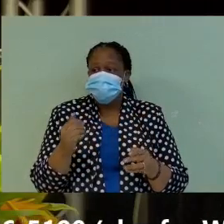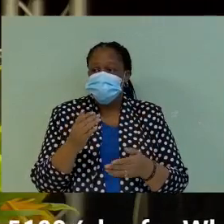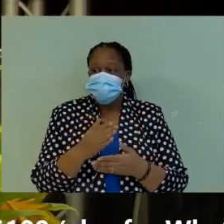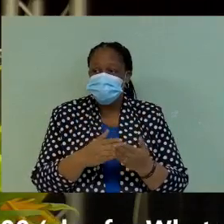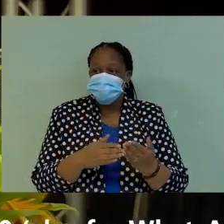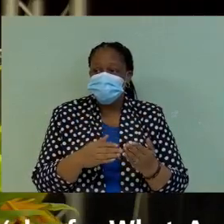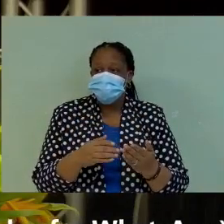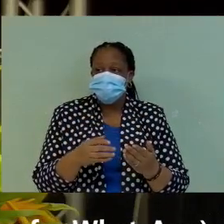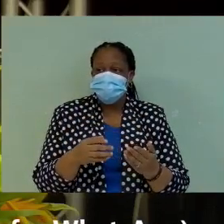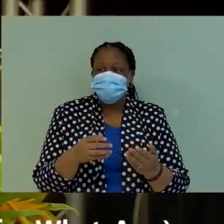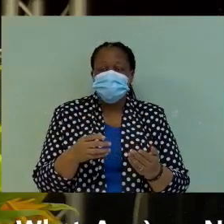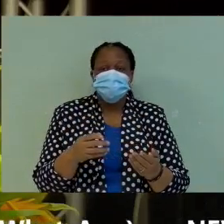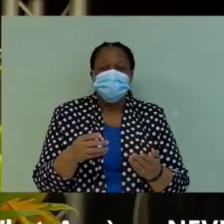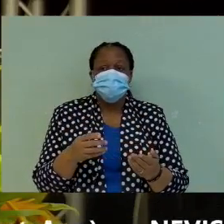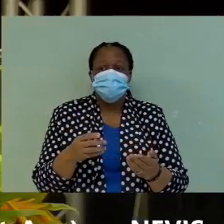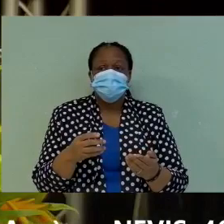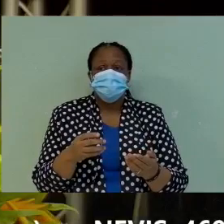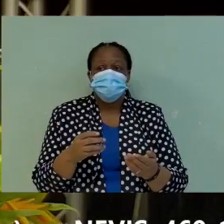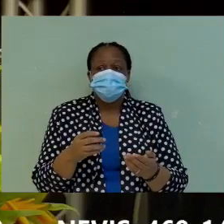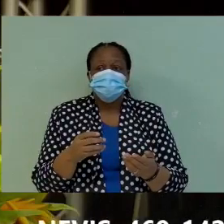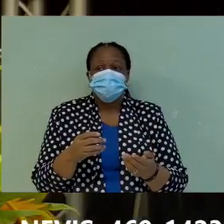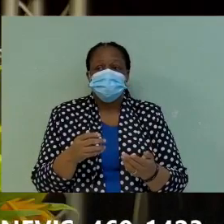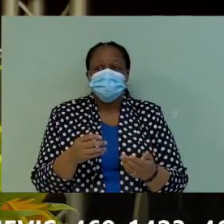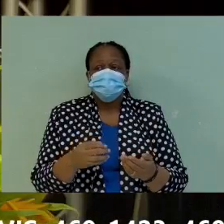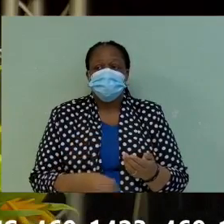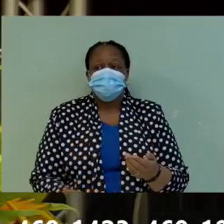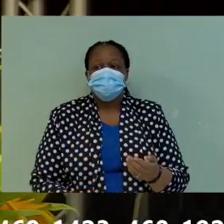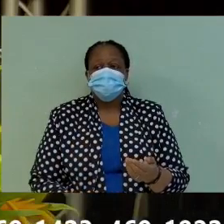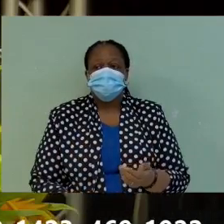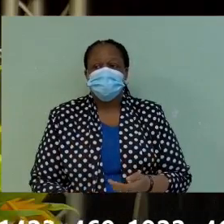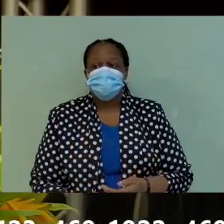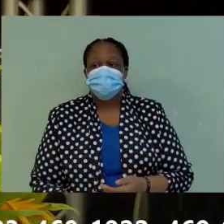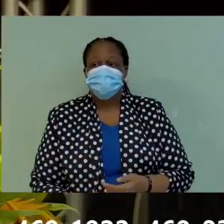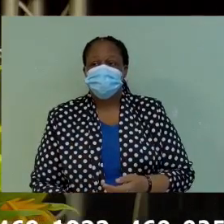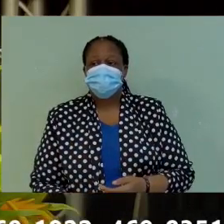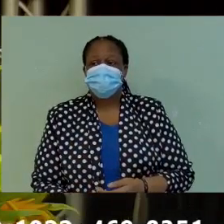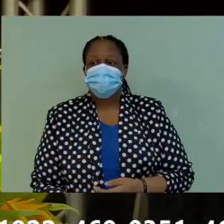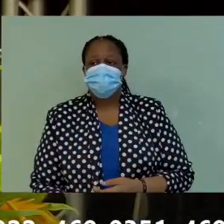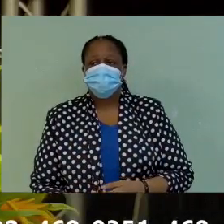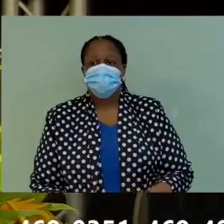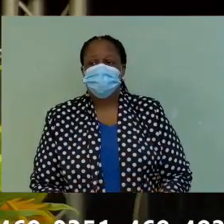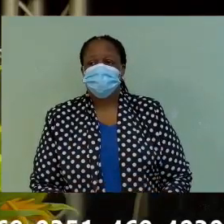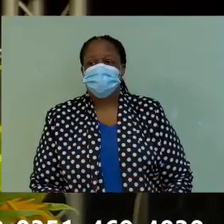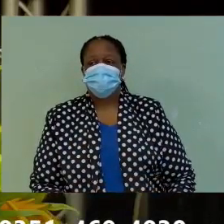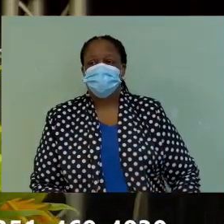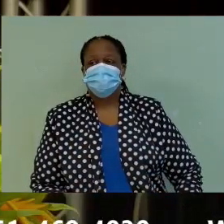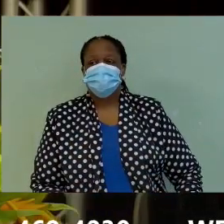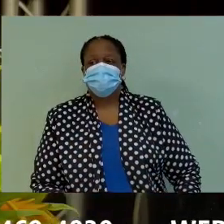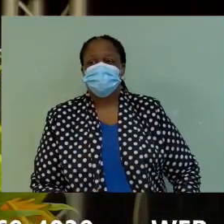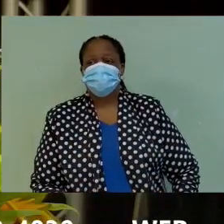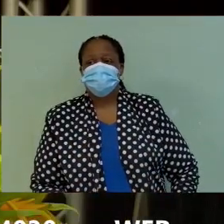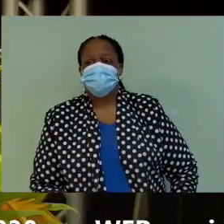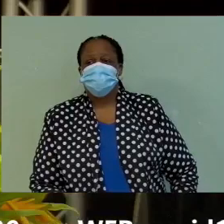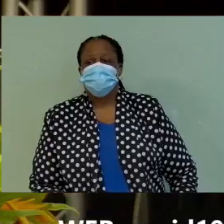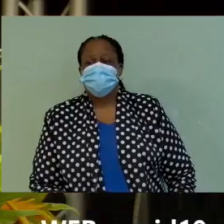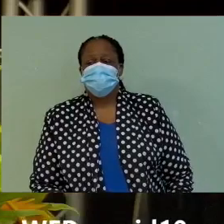Wilkinson, Mr. Carlton Phillip, who is Director of the Department of Statistics, Mr.